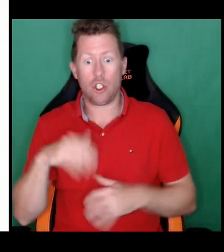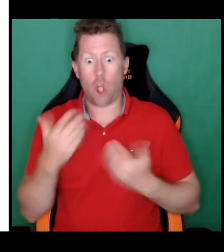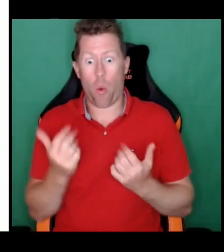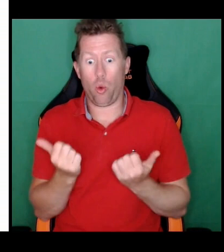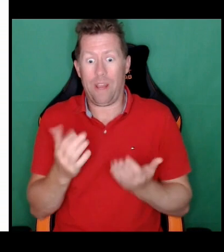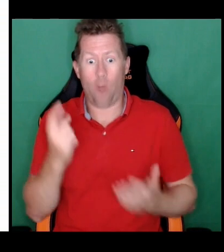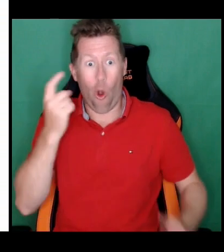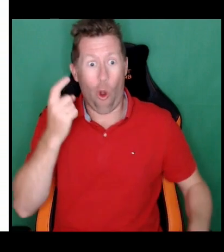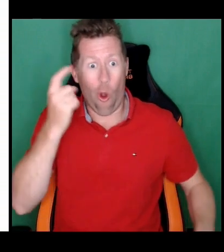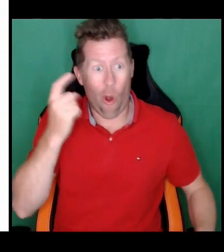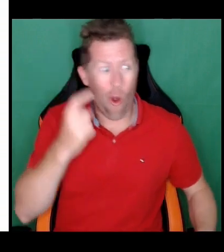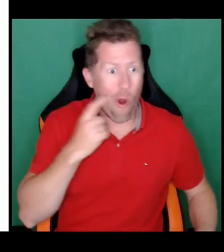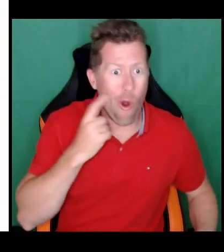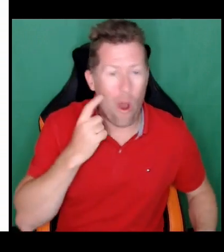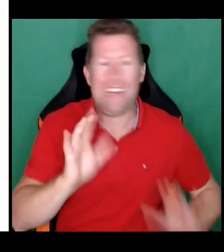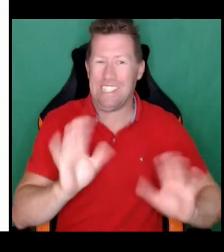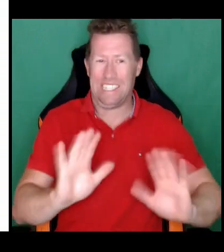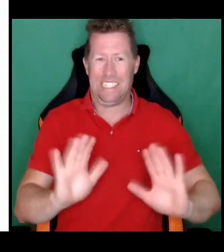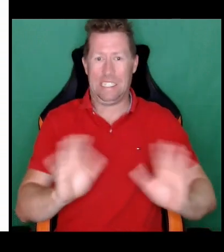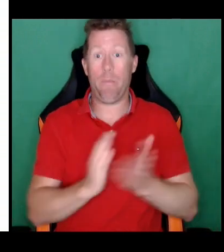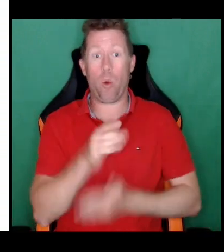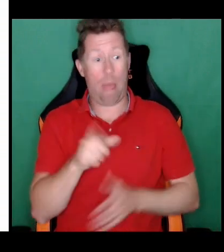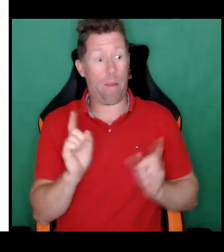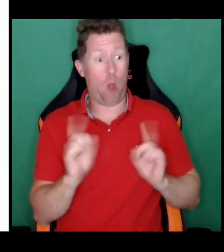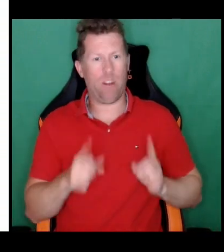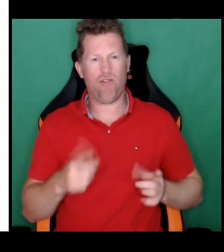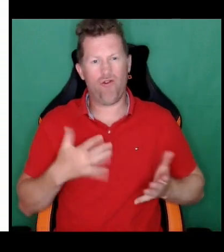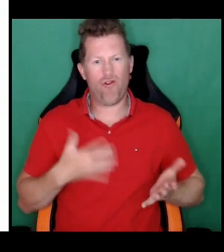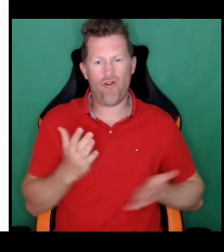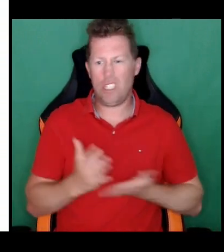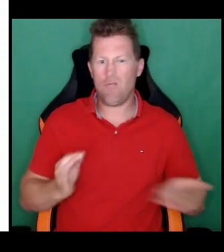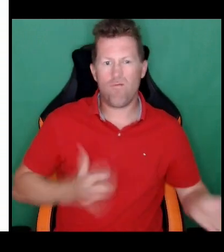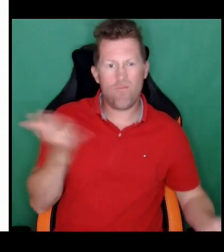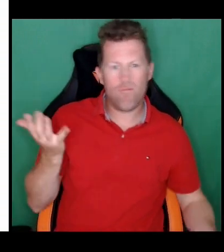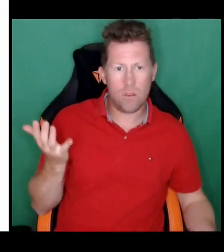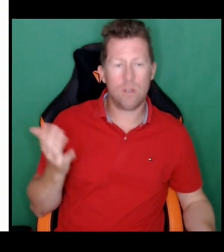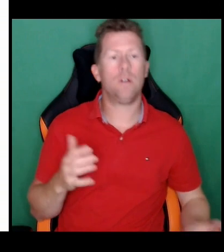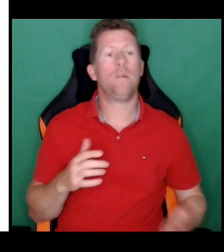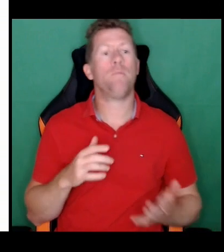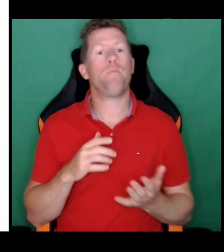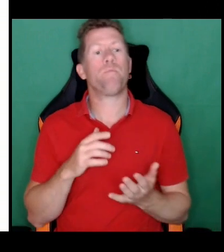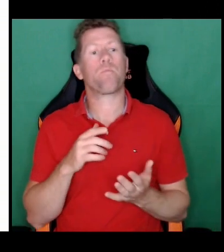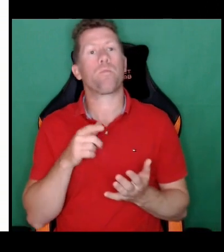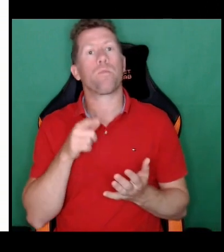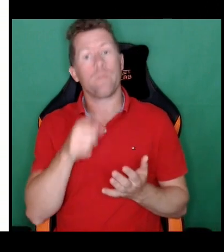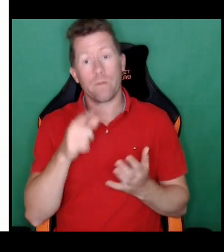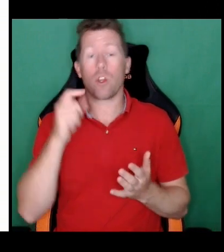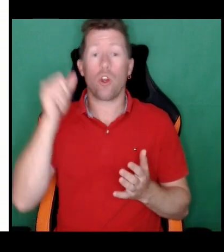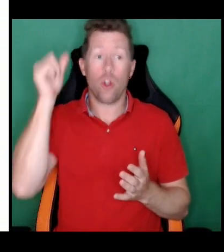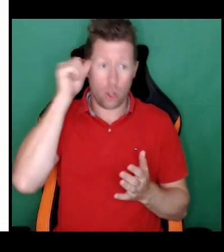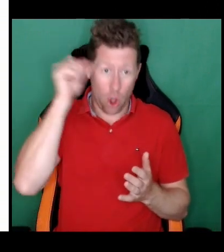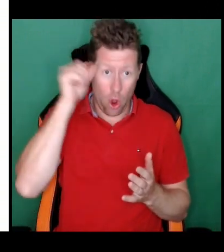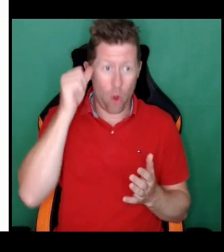the moment, this segment, it's really not on their radar. They do acknowledge, and they have heard, that there are some what we've